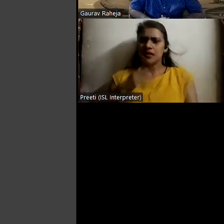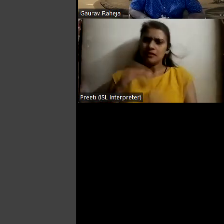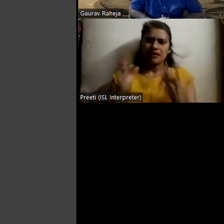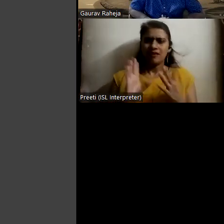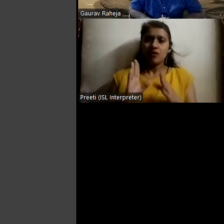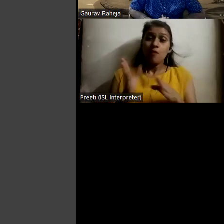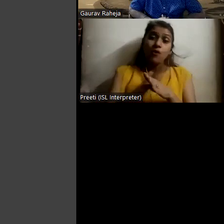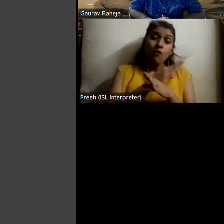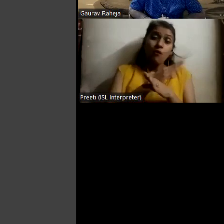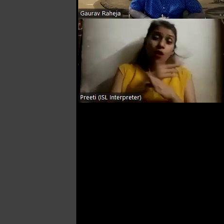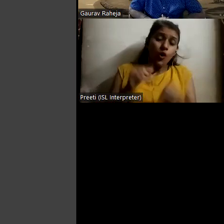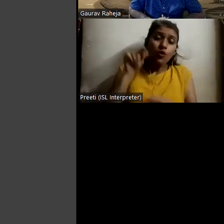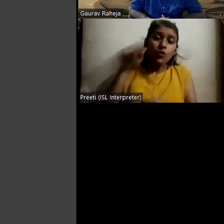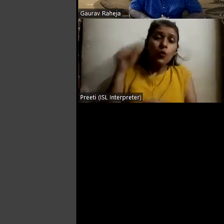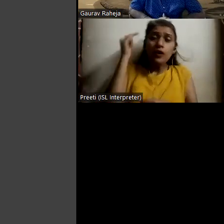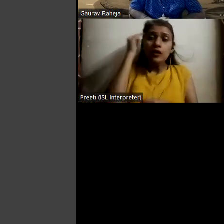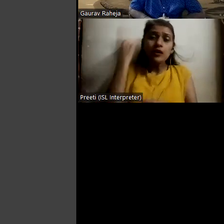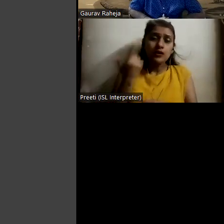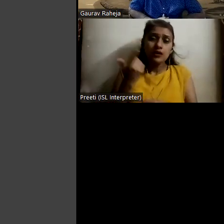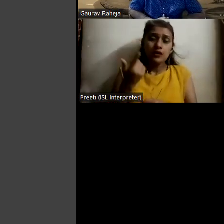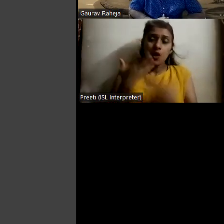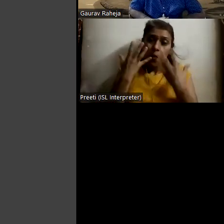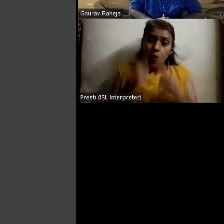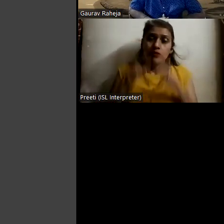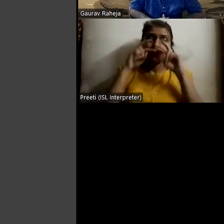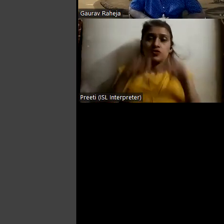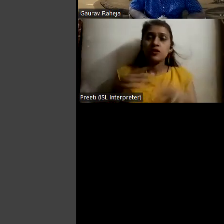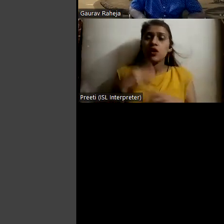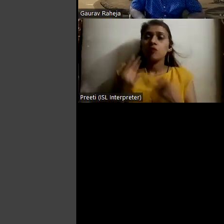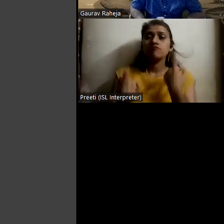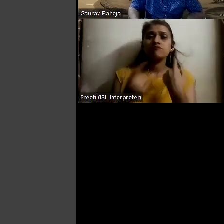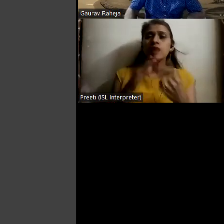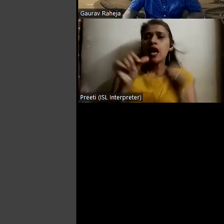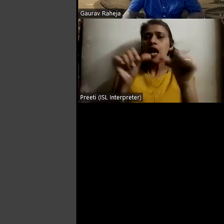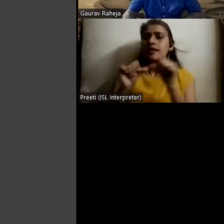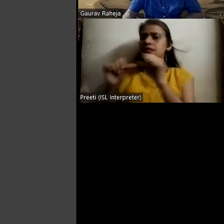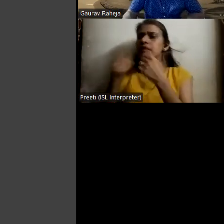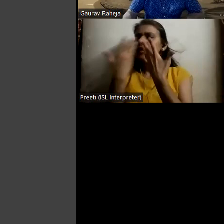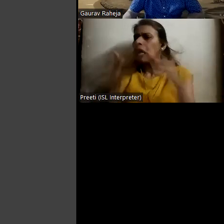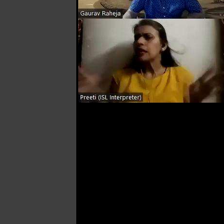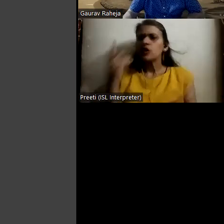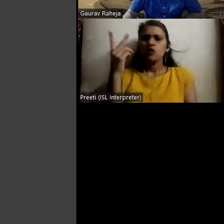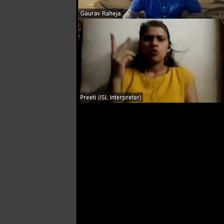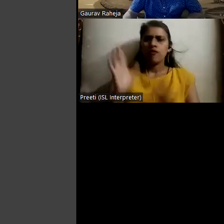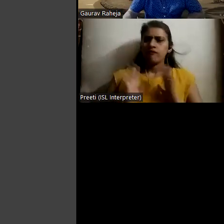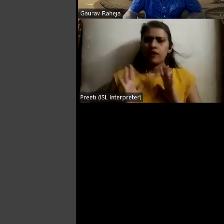It is open to anyone and everyone. I can take two views from the audience randomly.